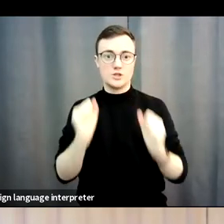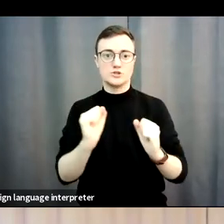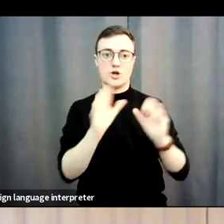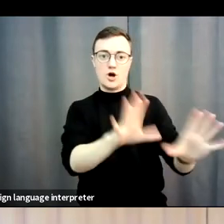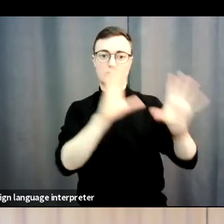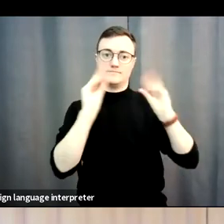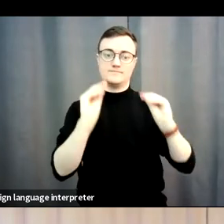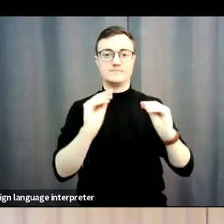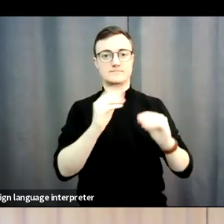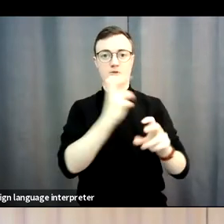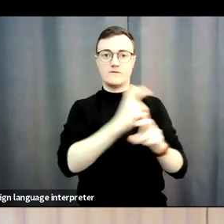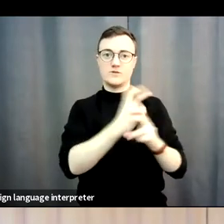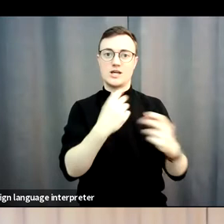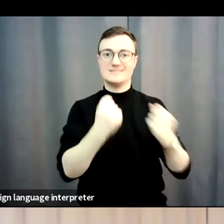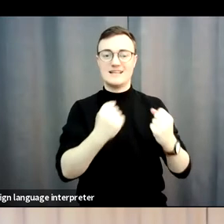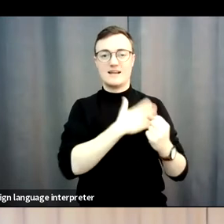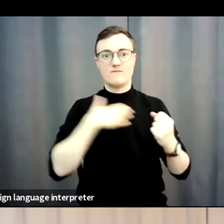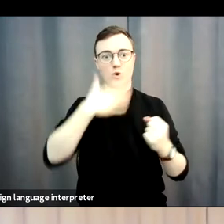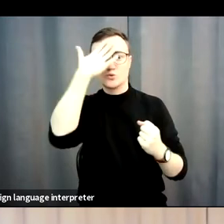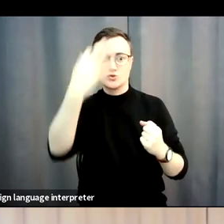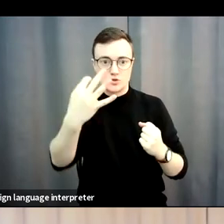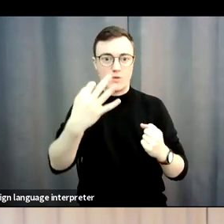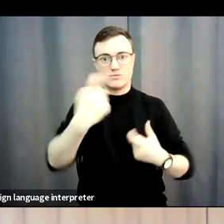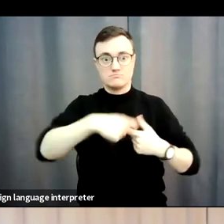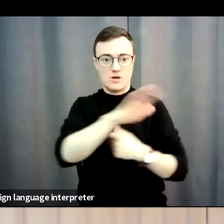worked to increase the exchange of knowledge and experience.